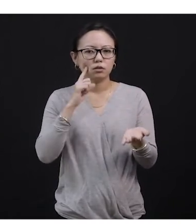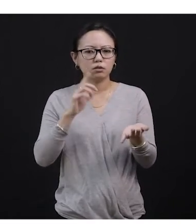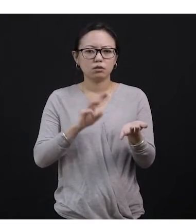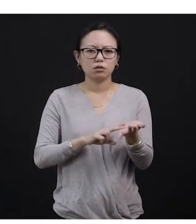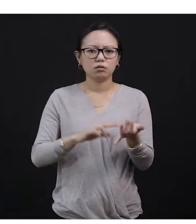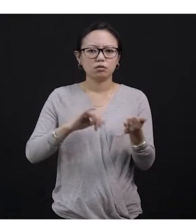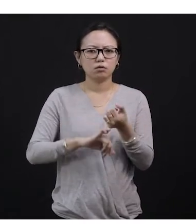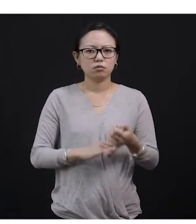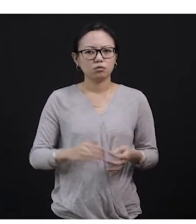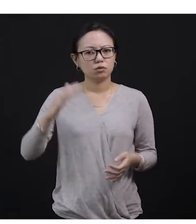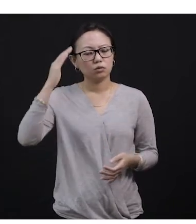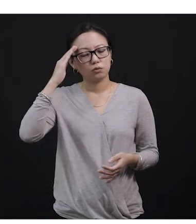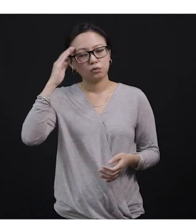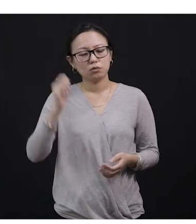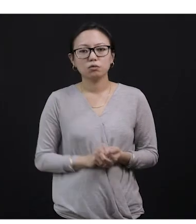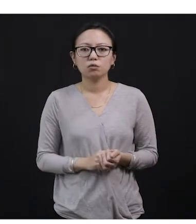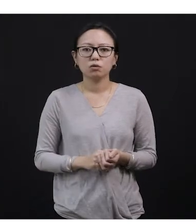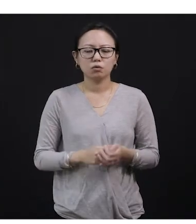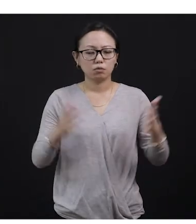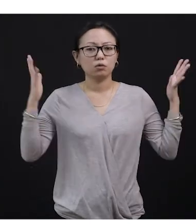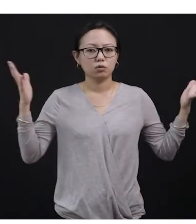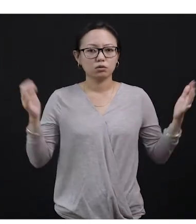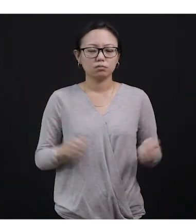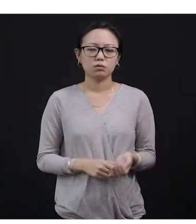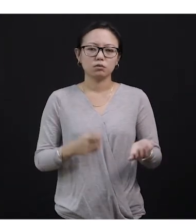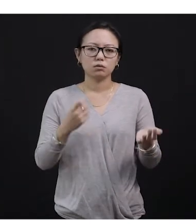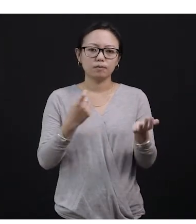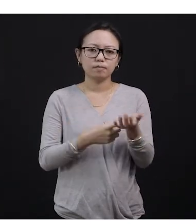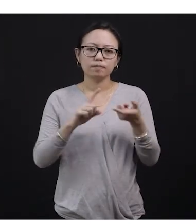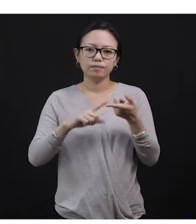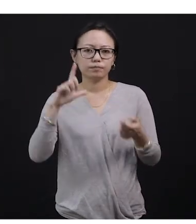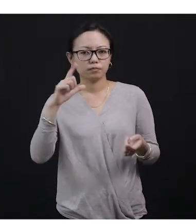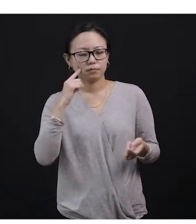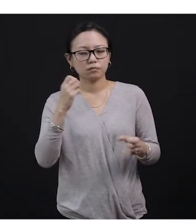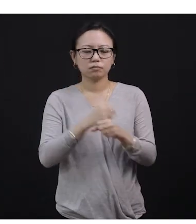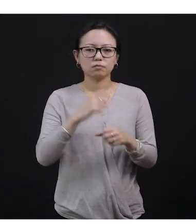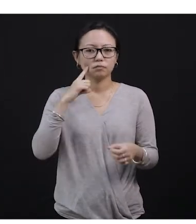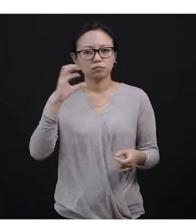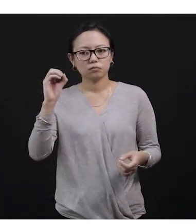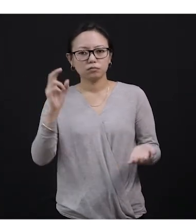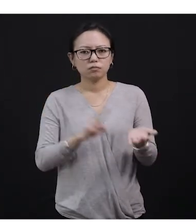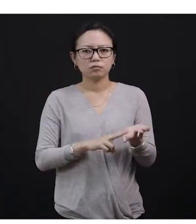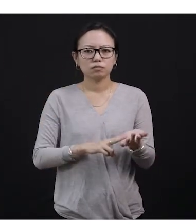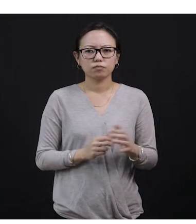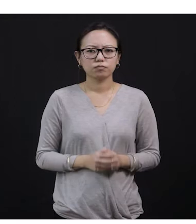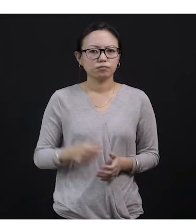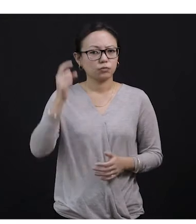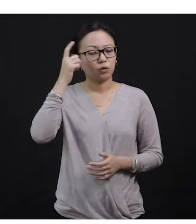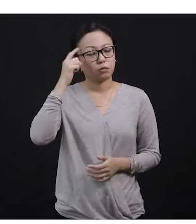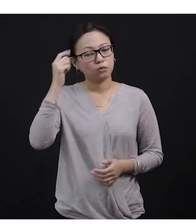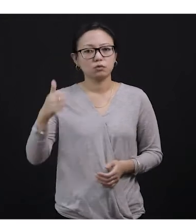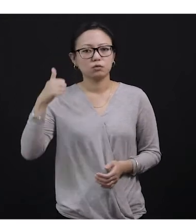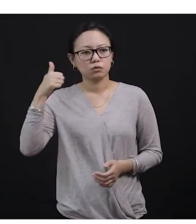they know about the ceremonies, they were very wise, okay? So, because of their intelligence, because of all